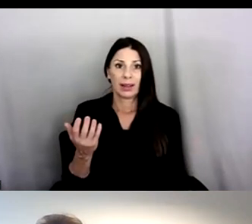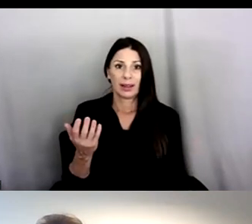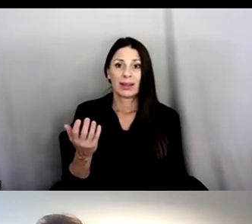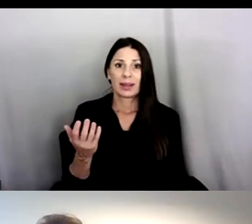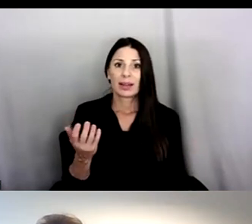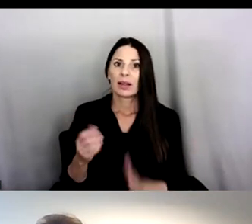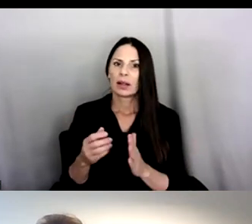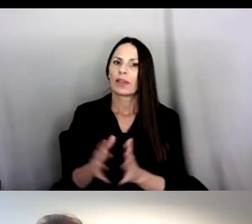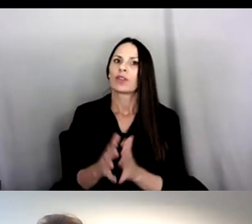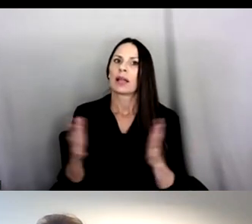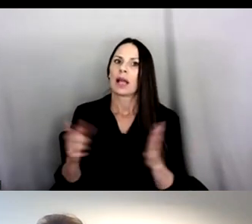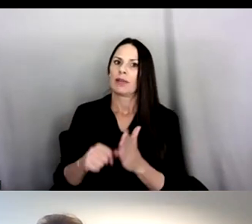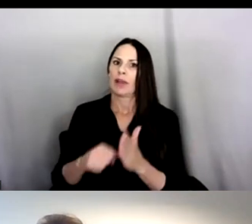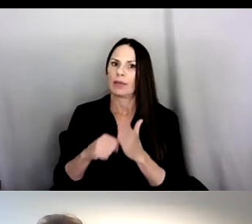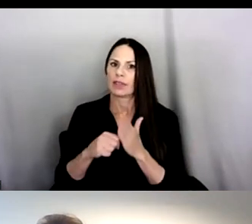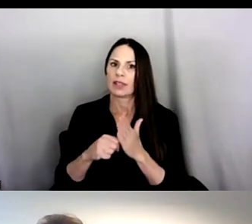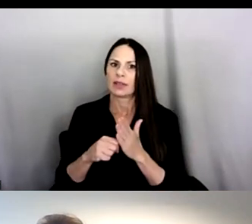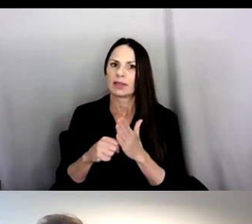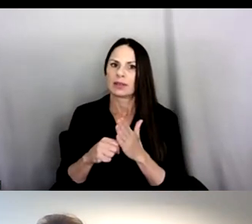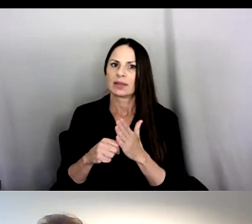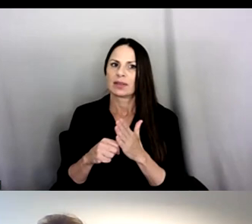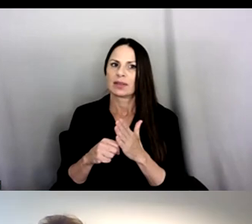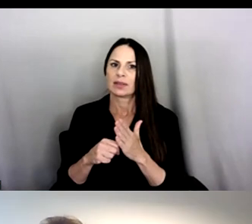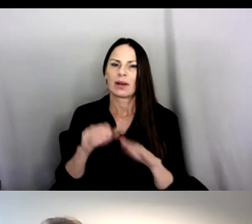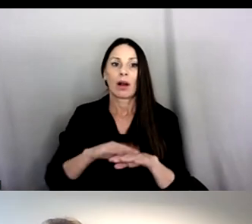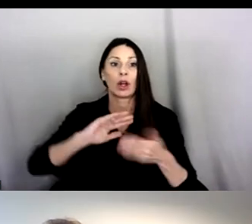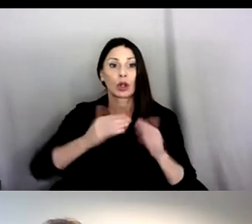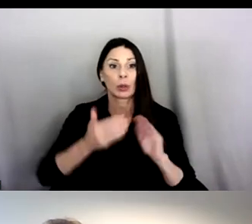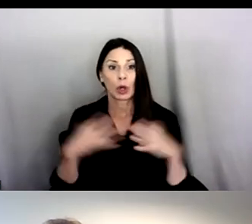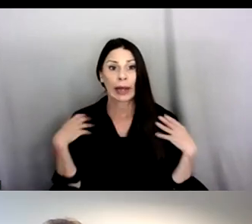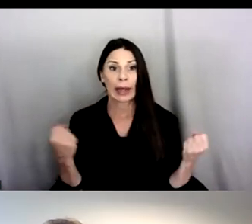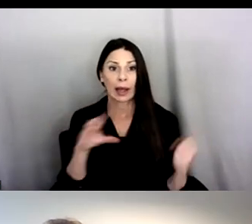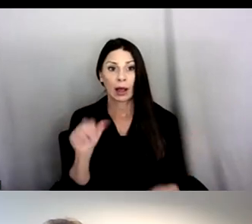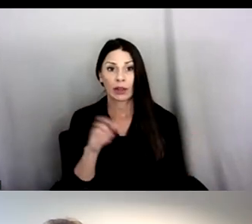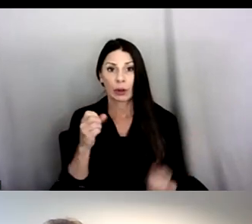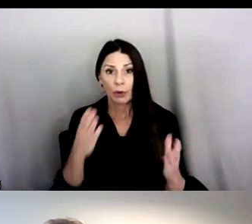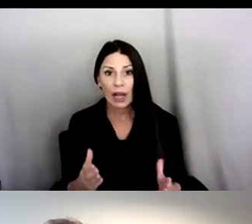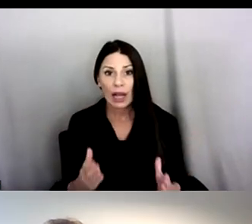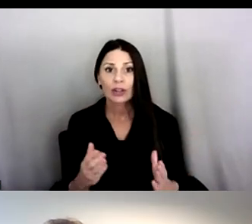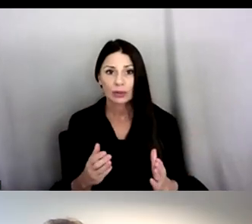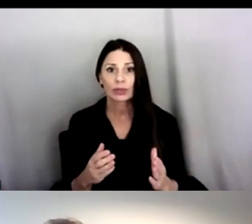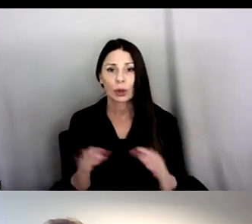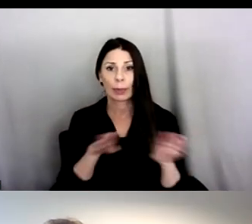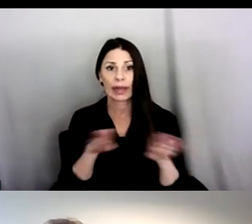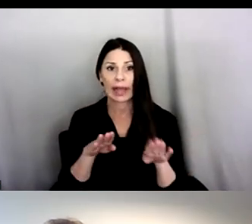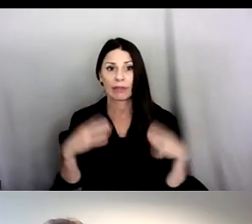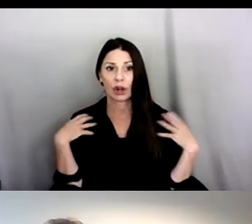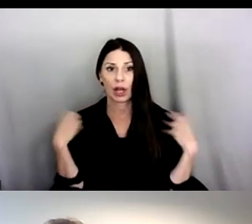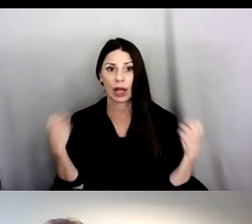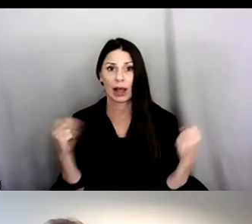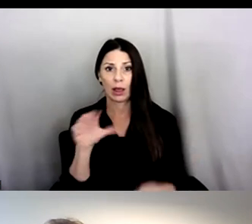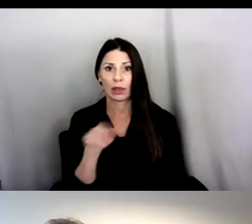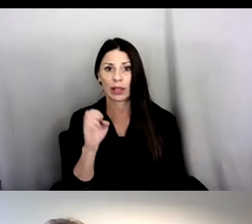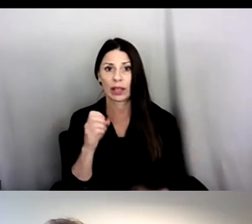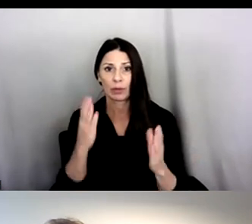with the BHA on community, healthcare providers or behavioral healthcare providers, but the mom and pop agencies aren't